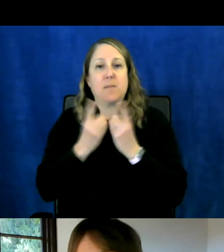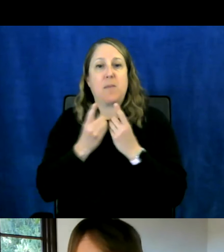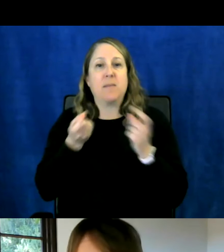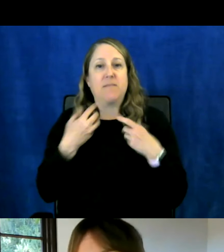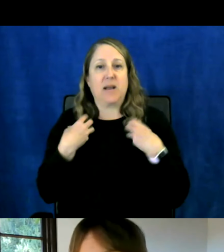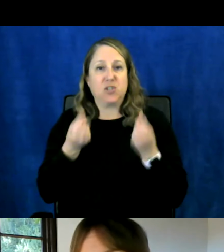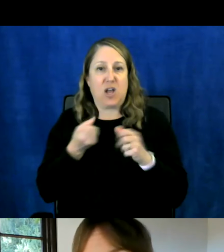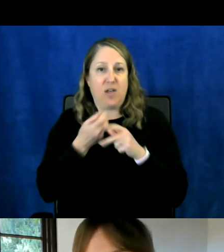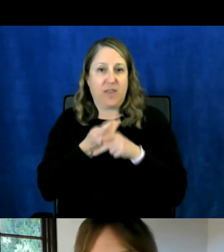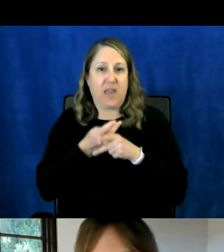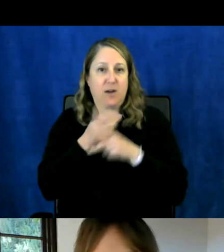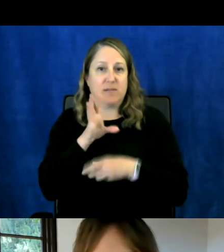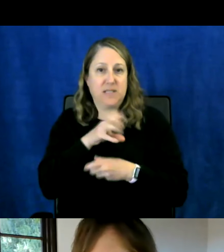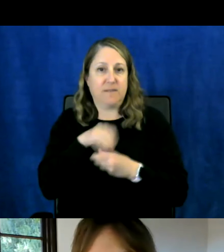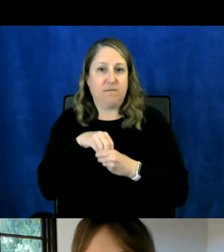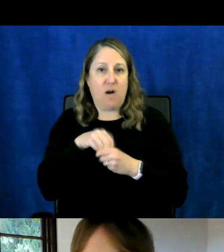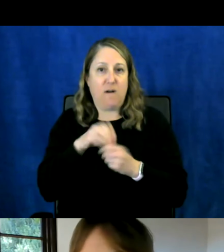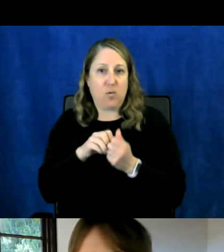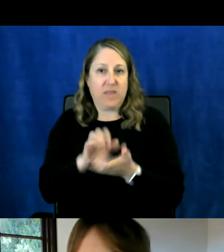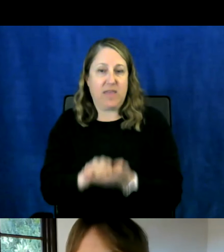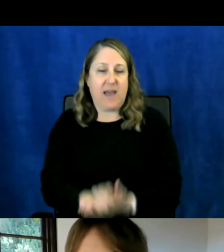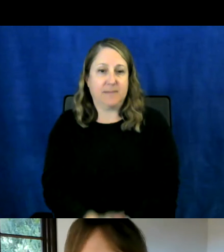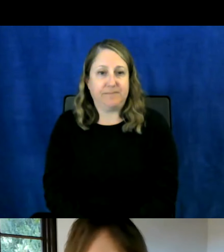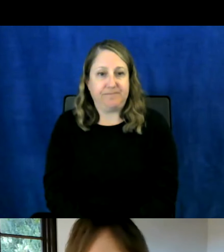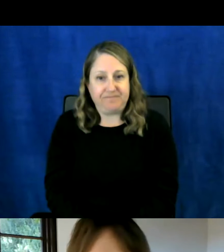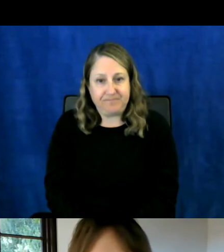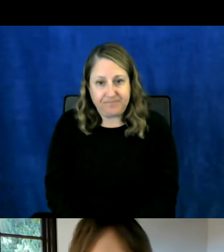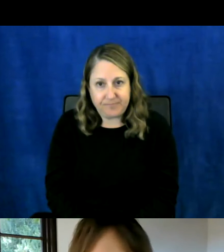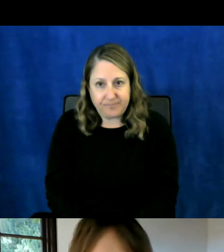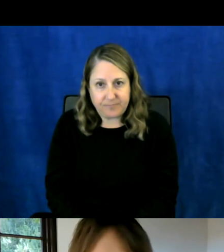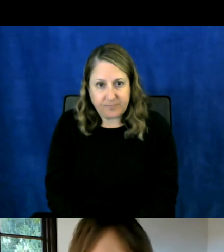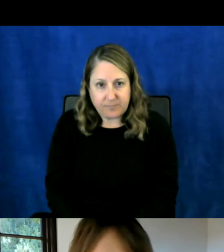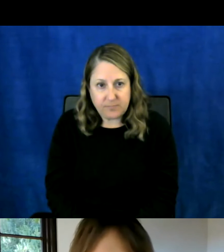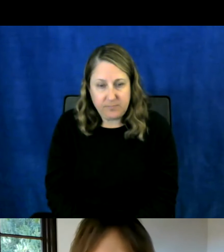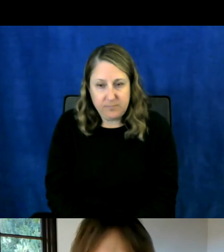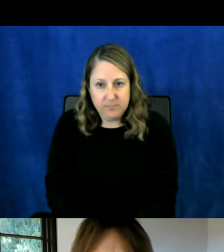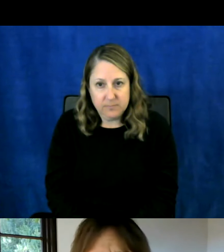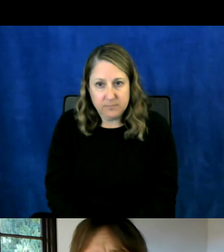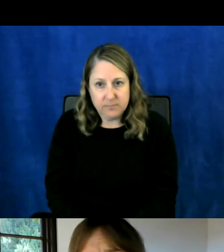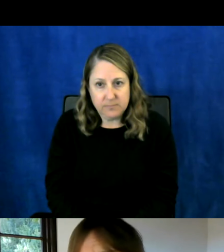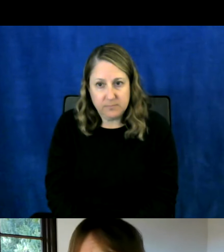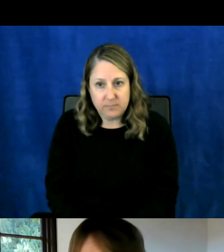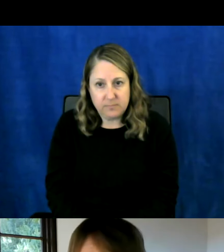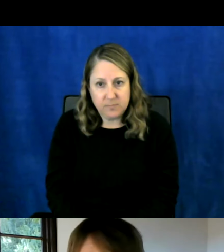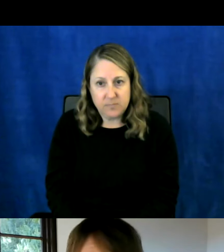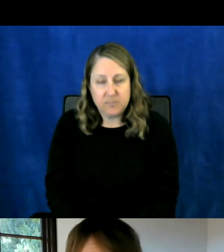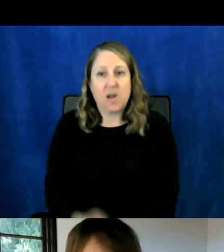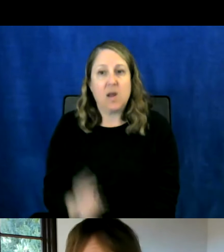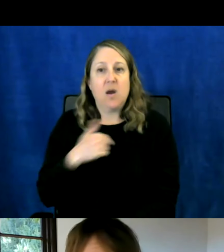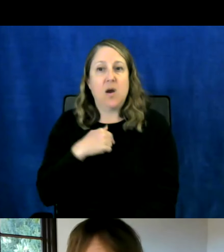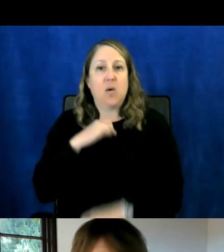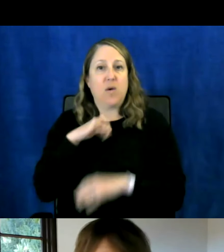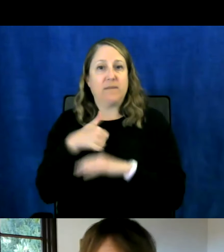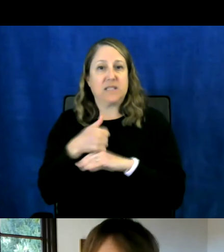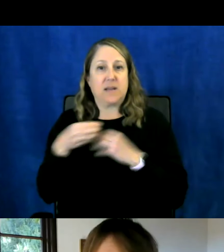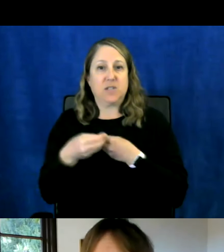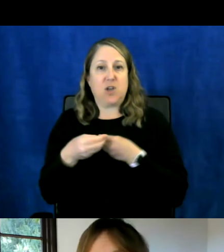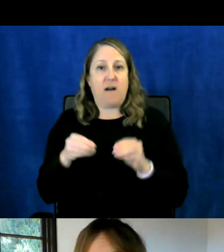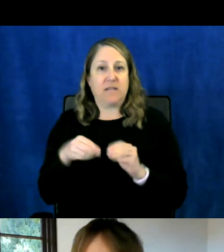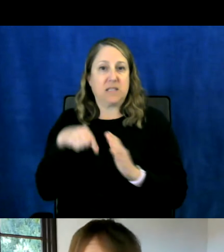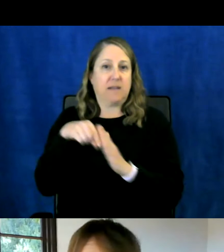enforcement around health parity in particular. Next slide. We've established an Office of Suicide